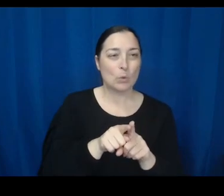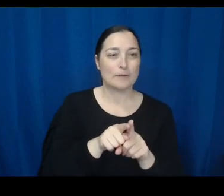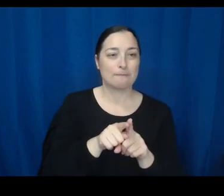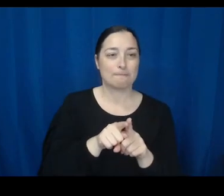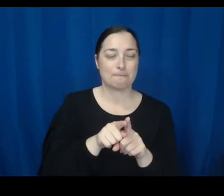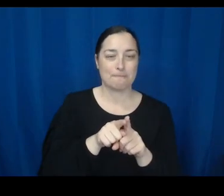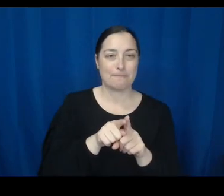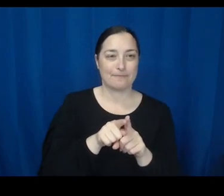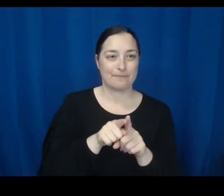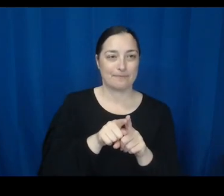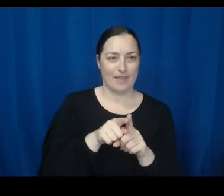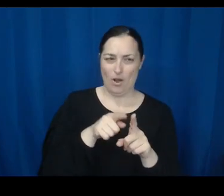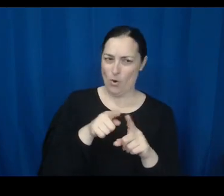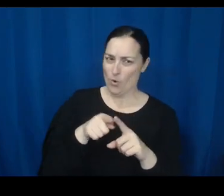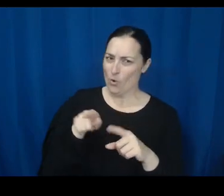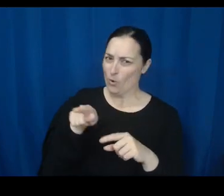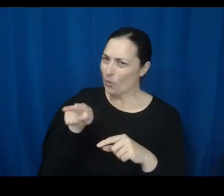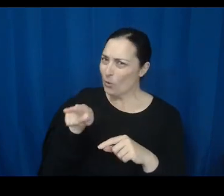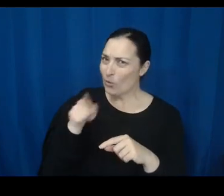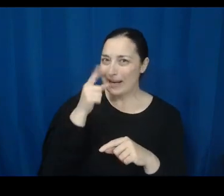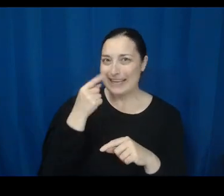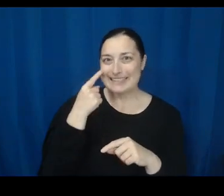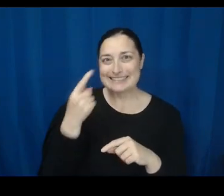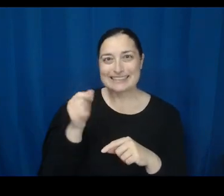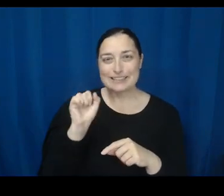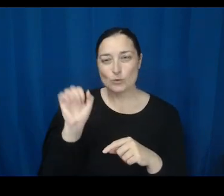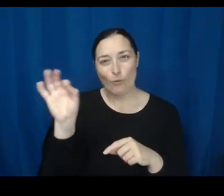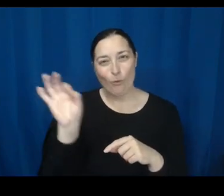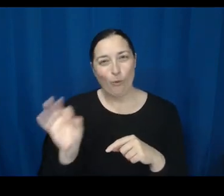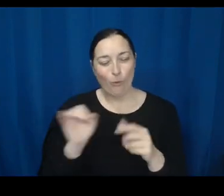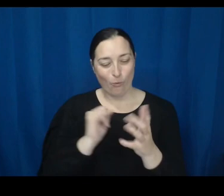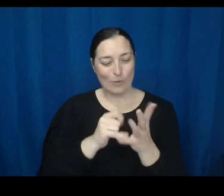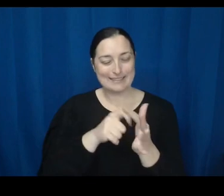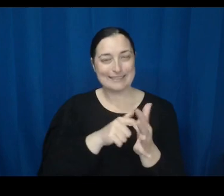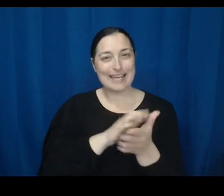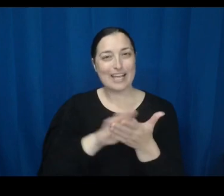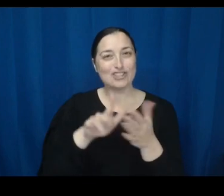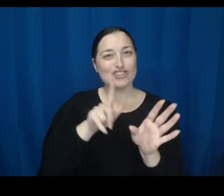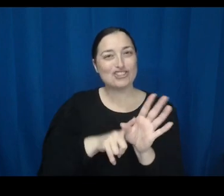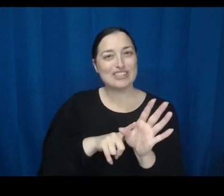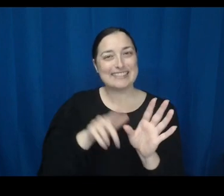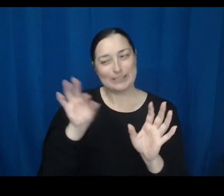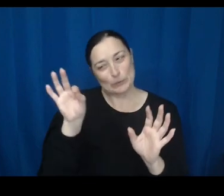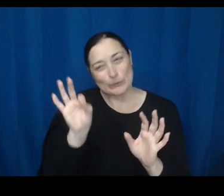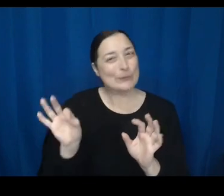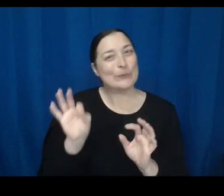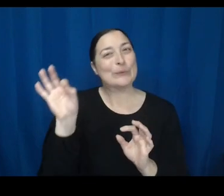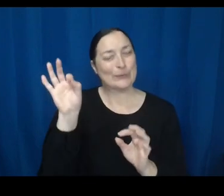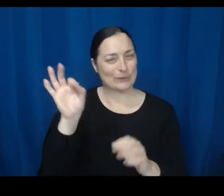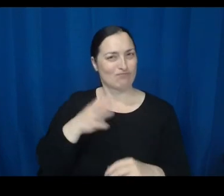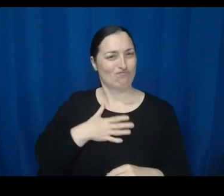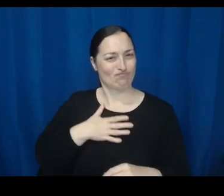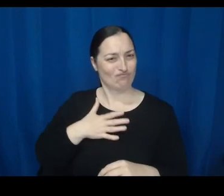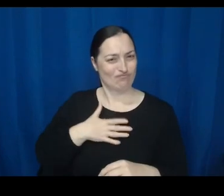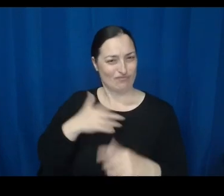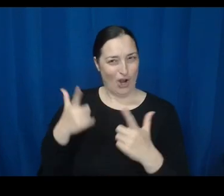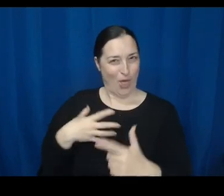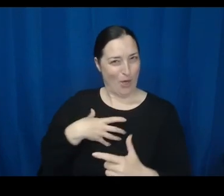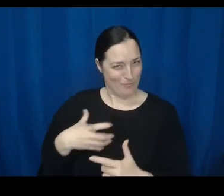direction of your sketchy marks wandering around the paper and see, you know, you've got a lot more of the purple in